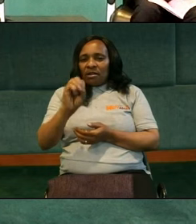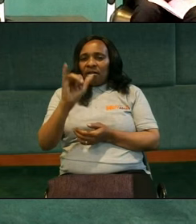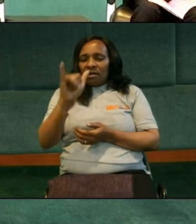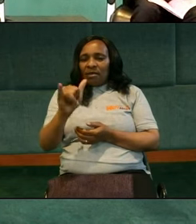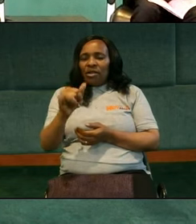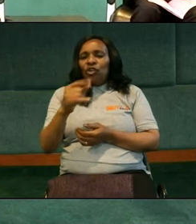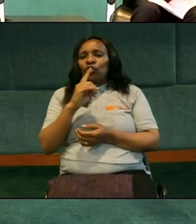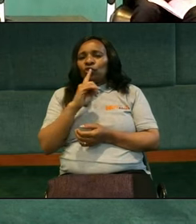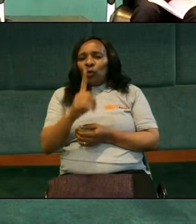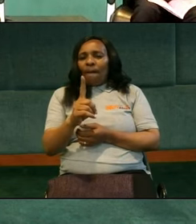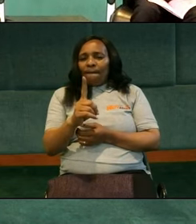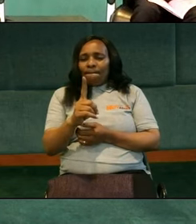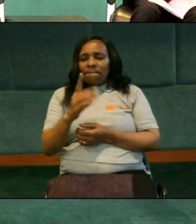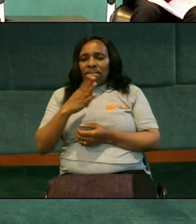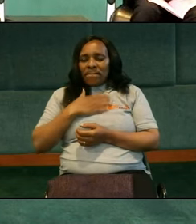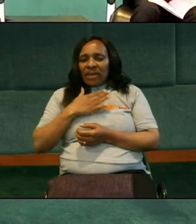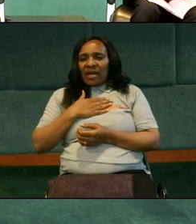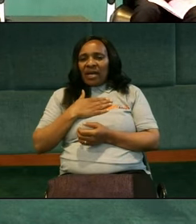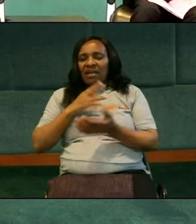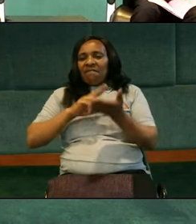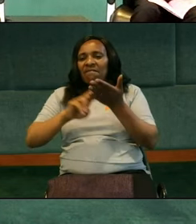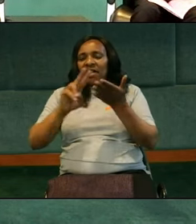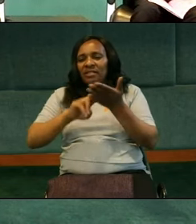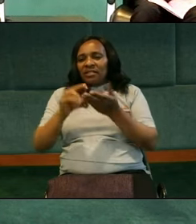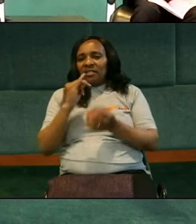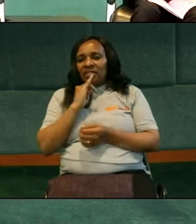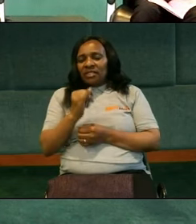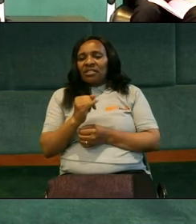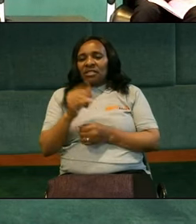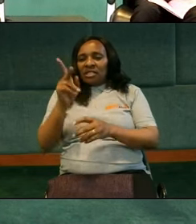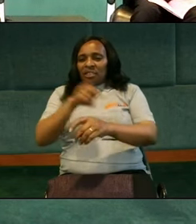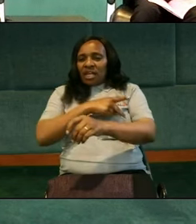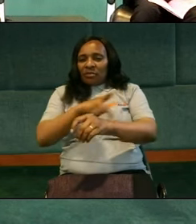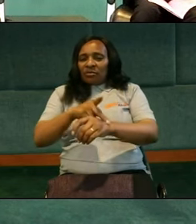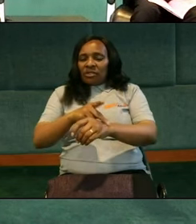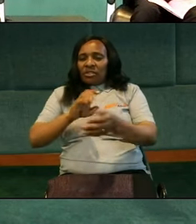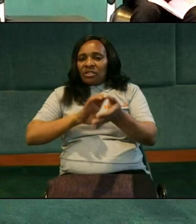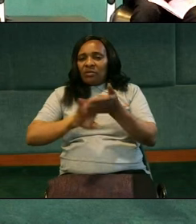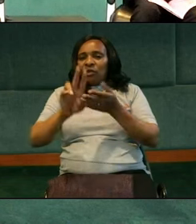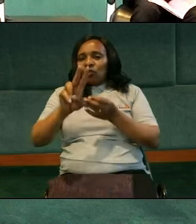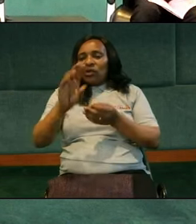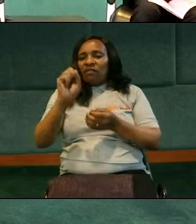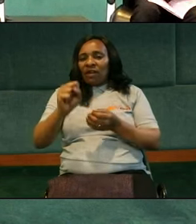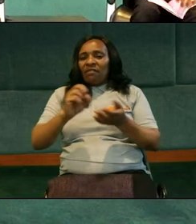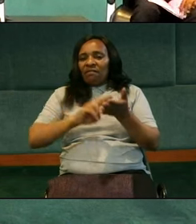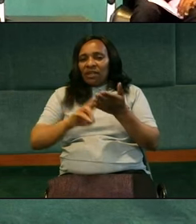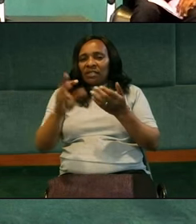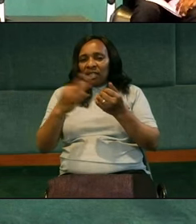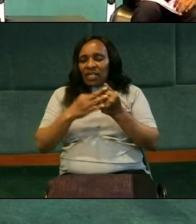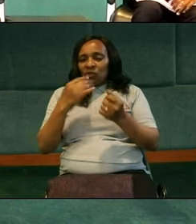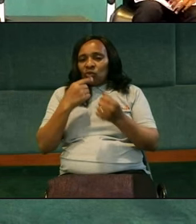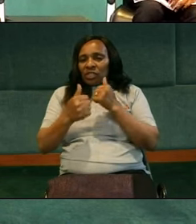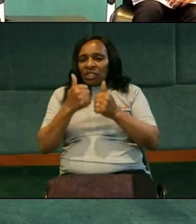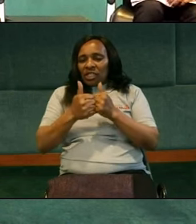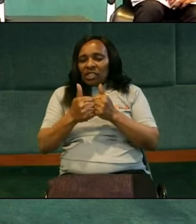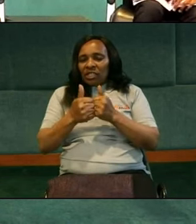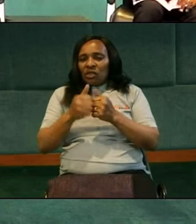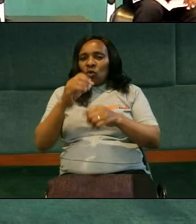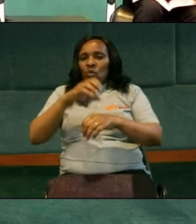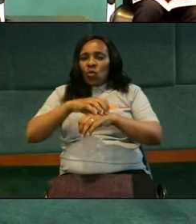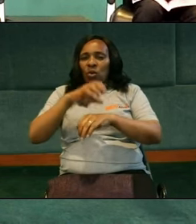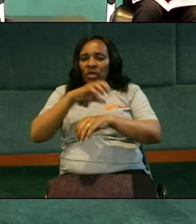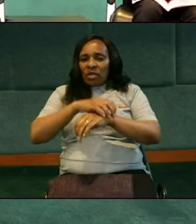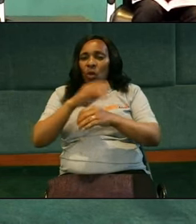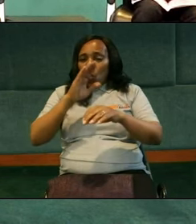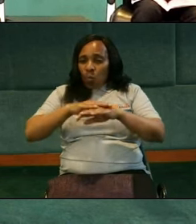So my verse is Psalms 25 verse 8, which says, "Good